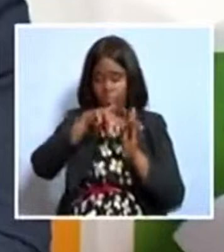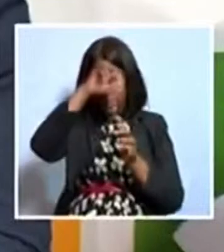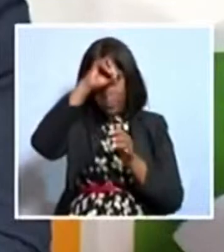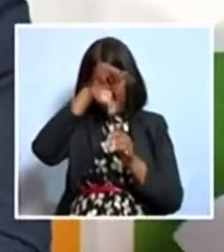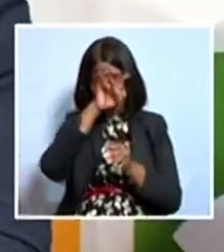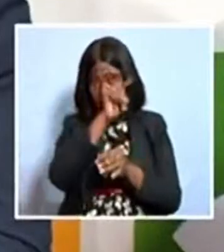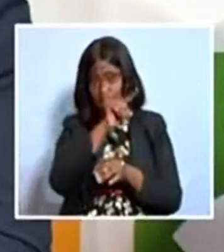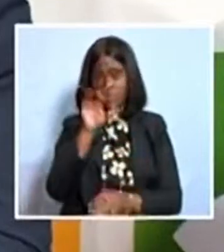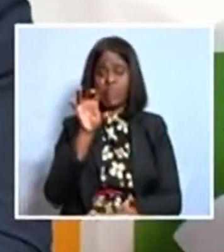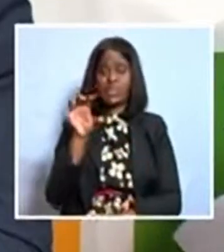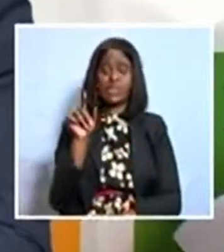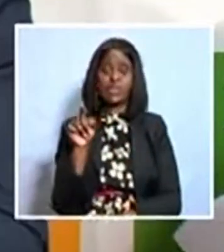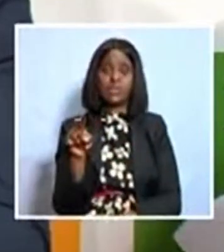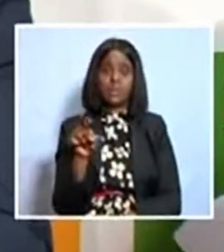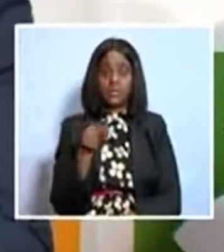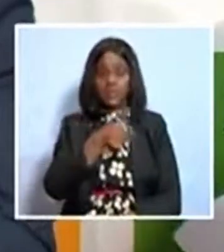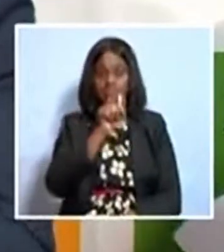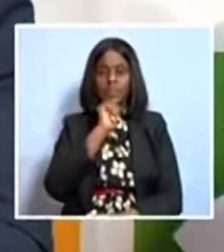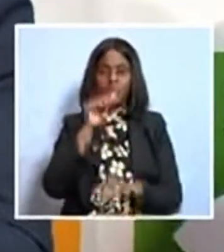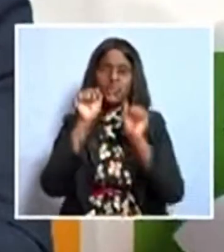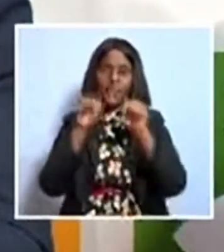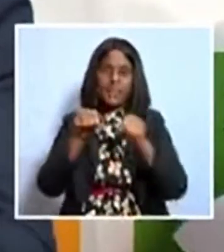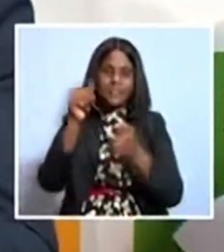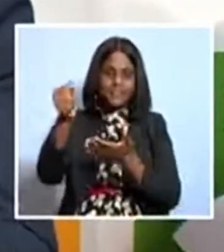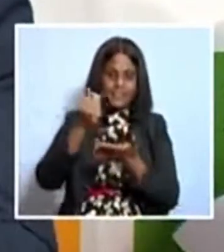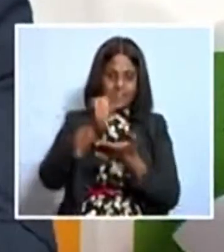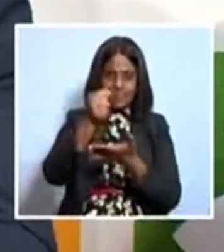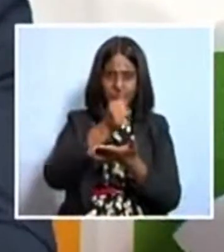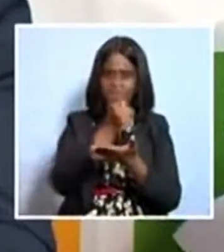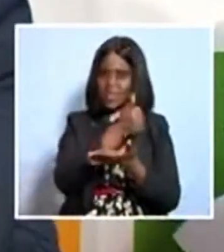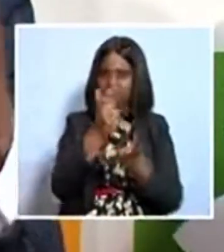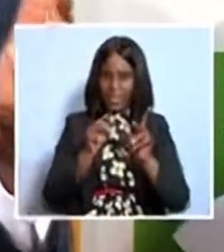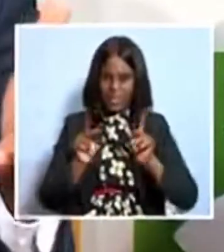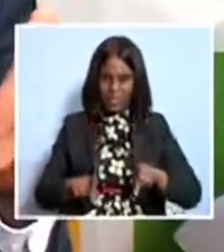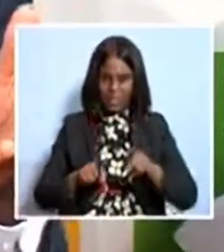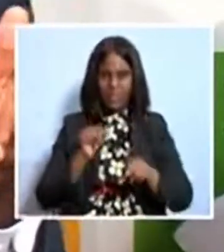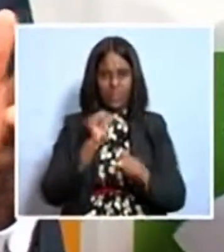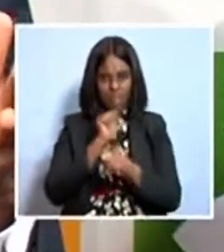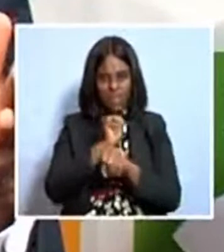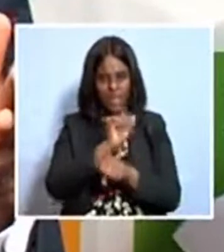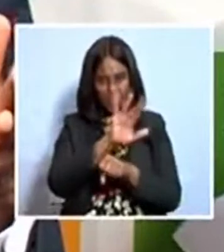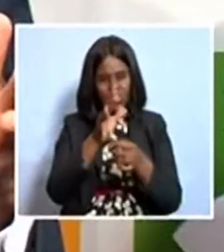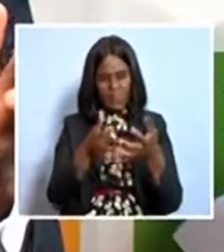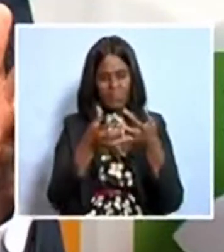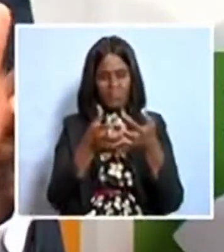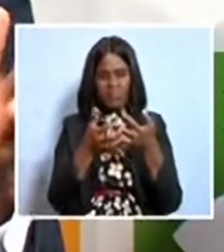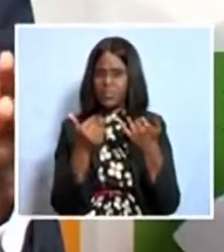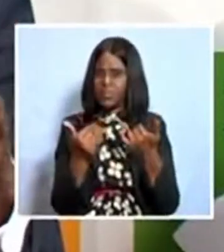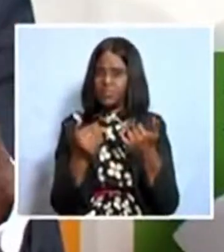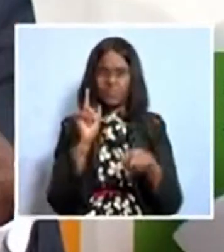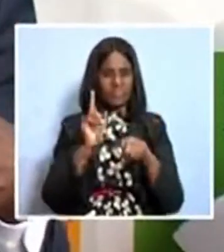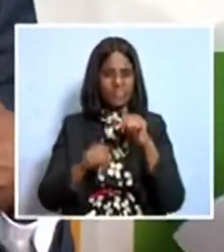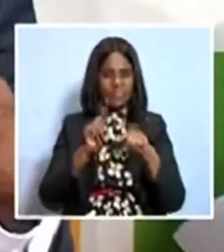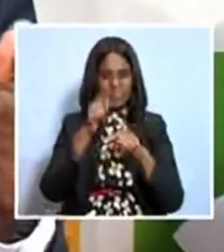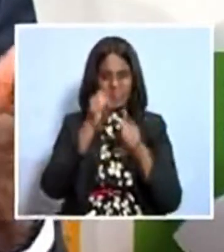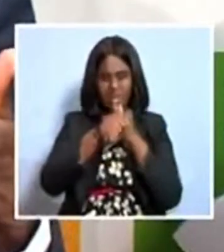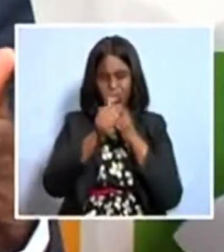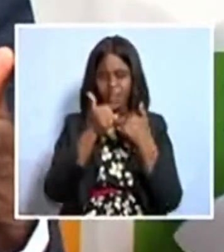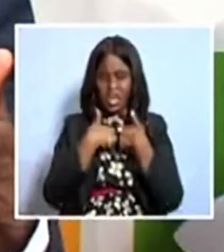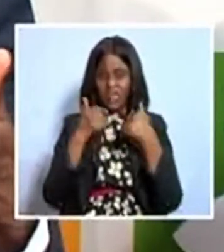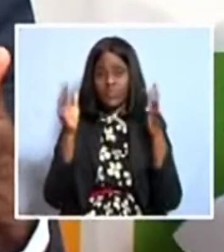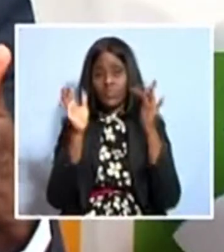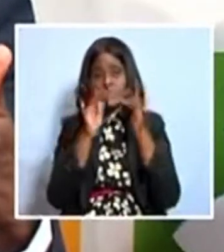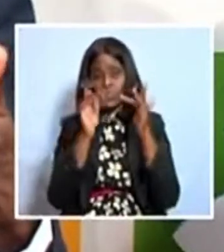sector. They're not able to employ any graduate to operate their machines at the moment, because the high technology